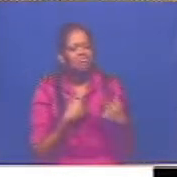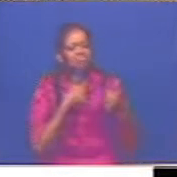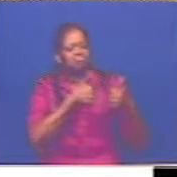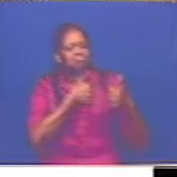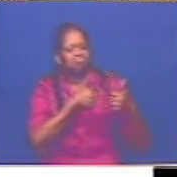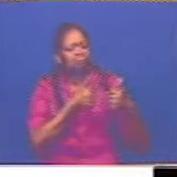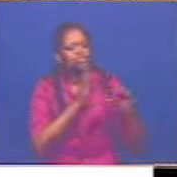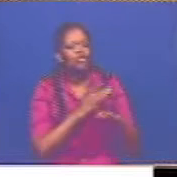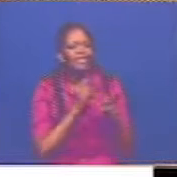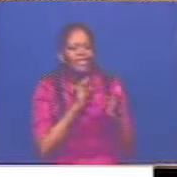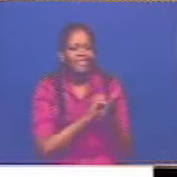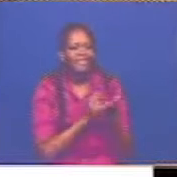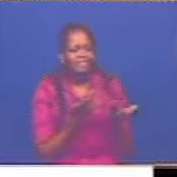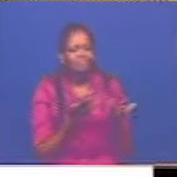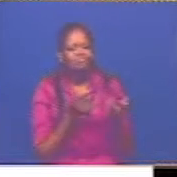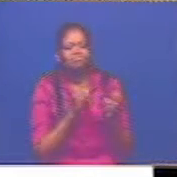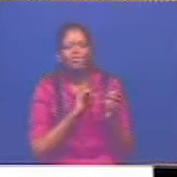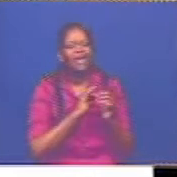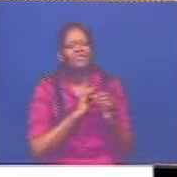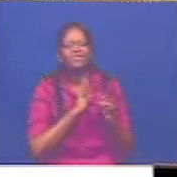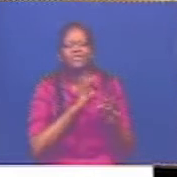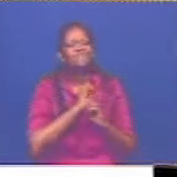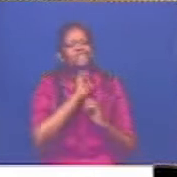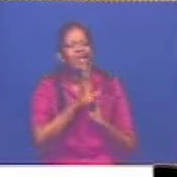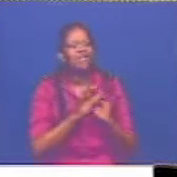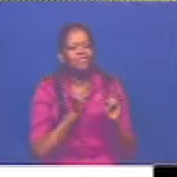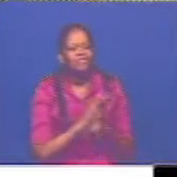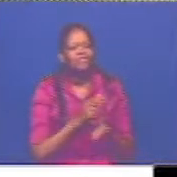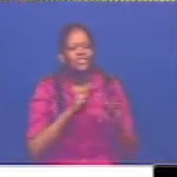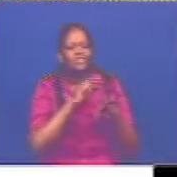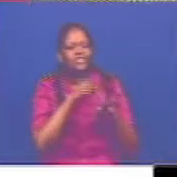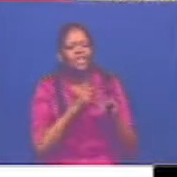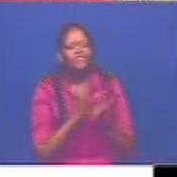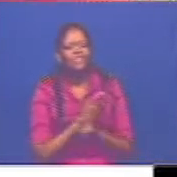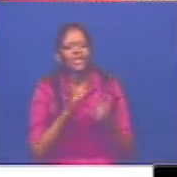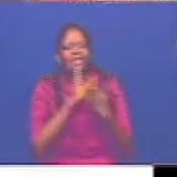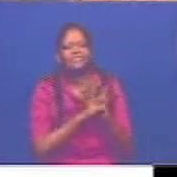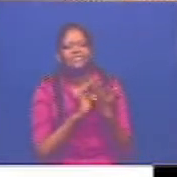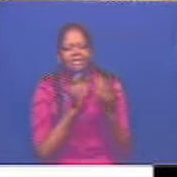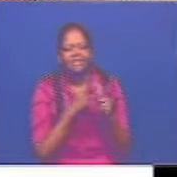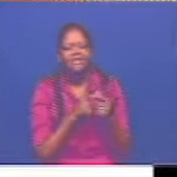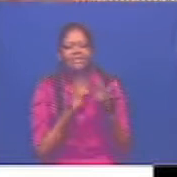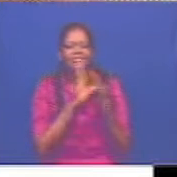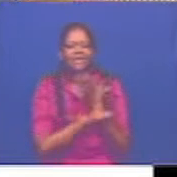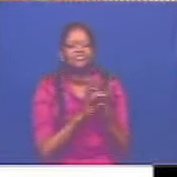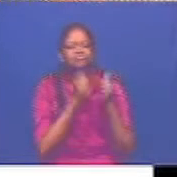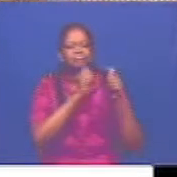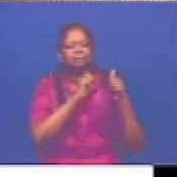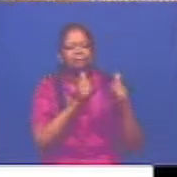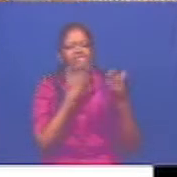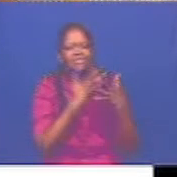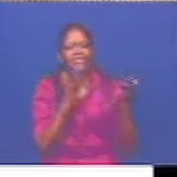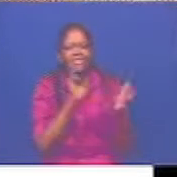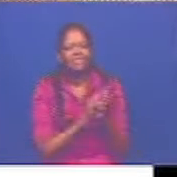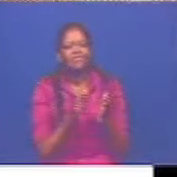that transcends borders, transcends nationalities, and stuff like that. Things that can really put this country on the map. That's something that's been